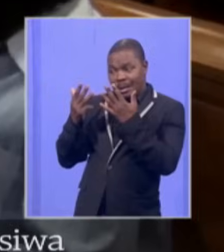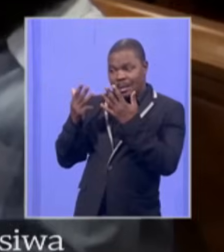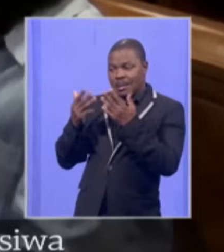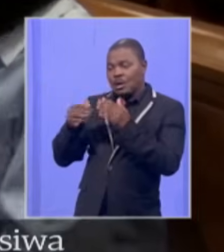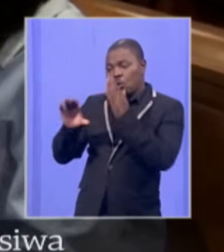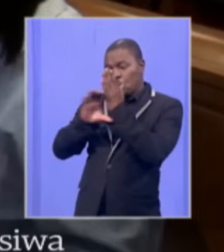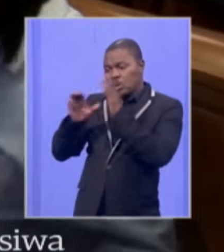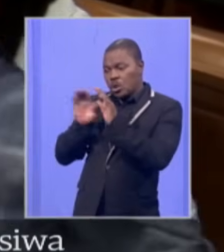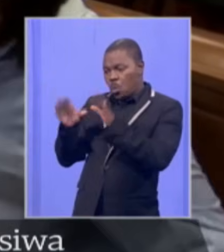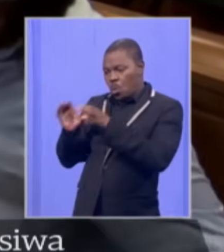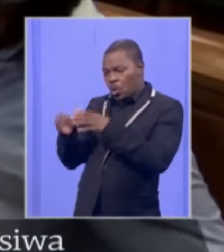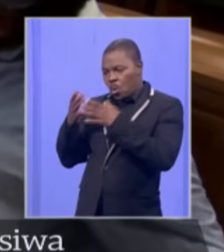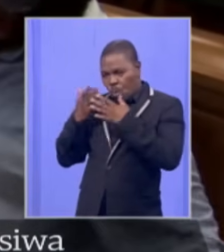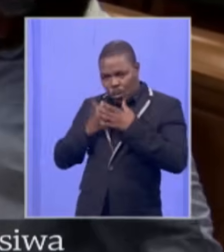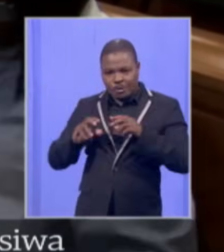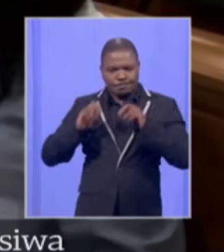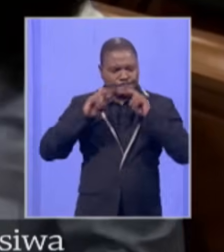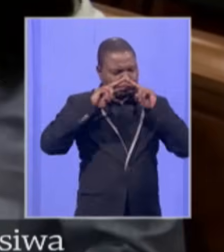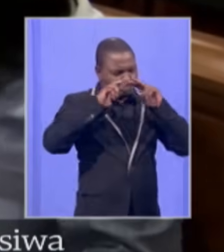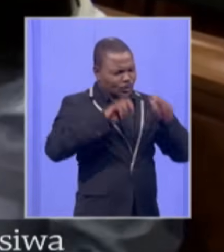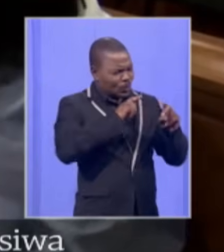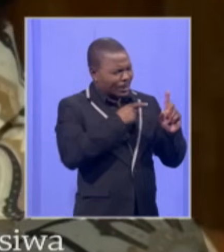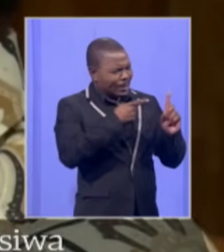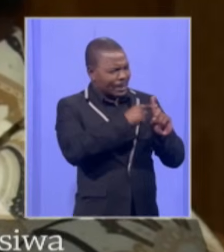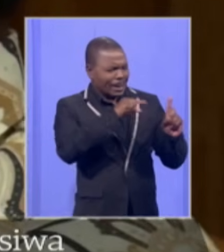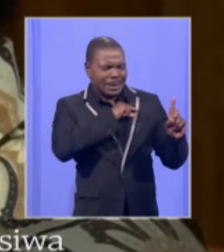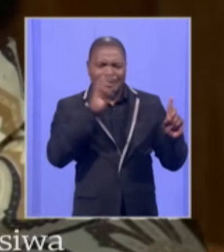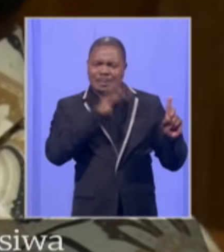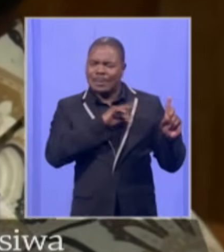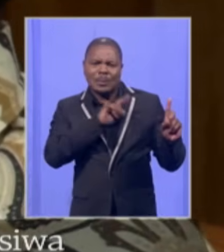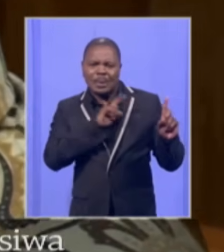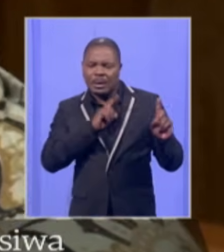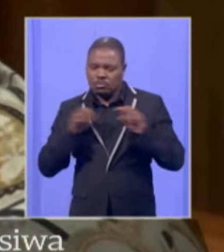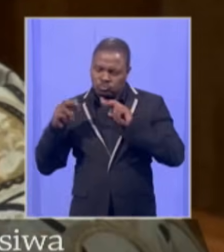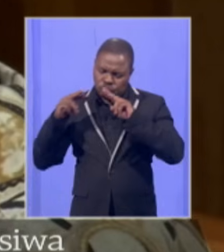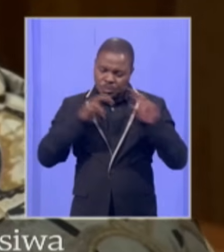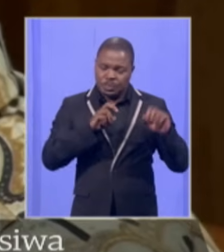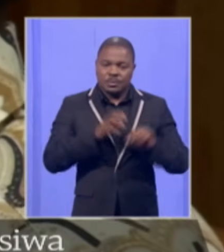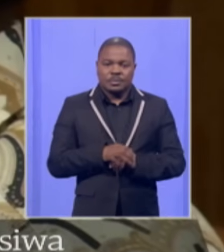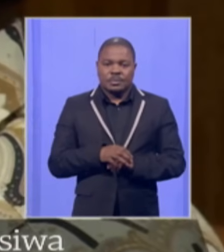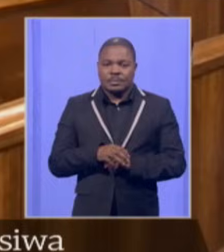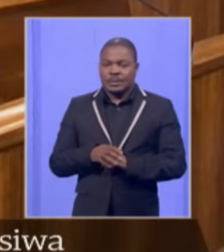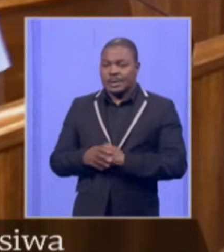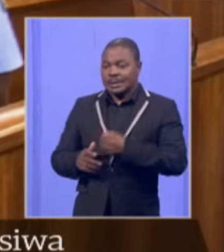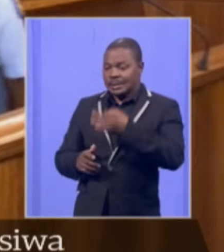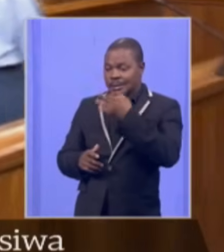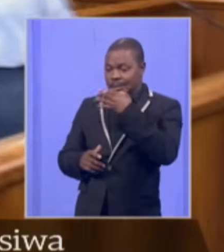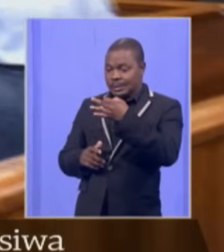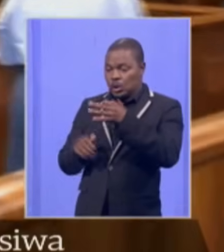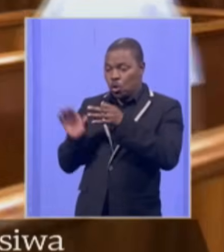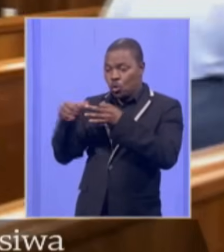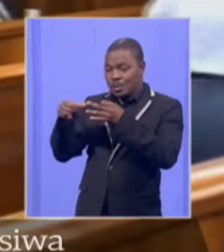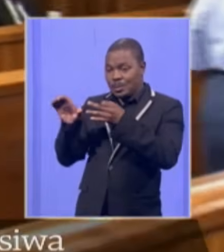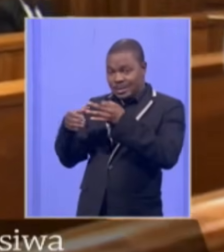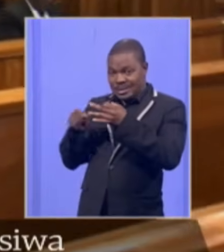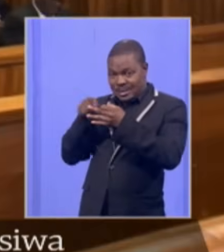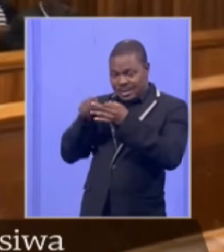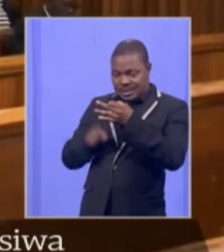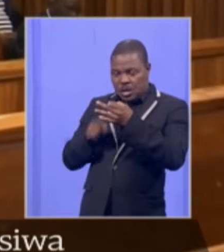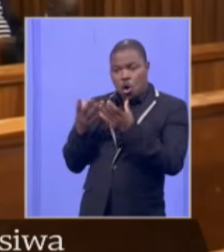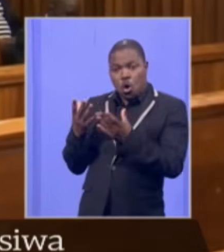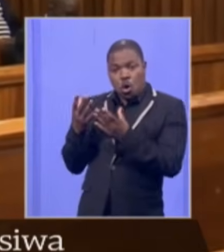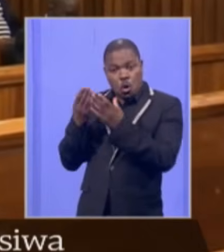bolotsa dipatlisiso malebana le se go bone molato ga gagwe. The three commissions will